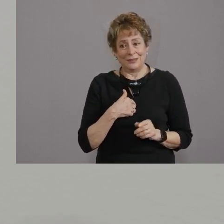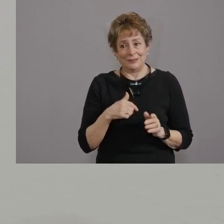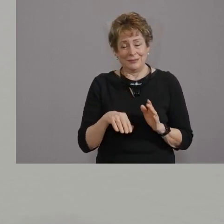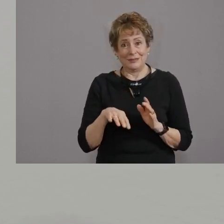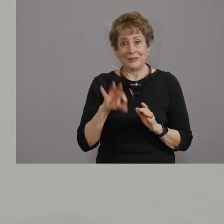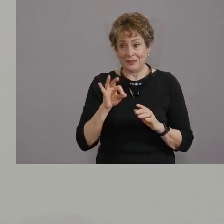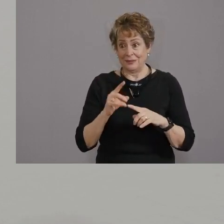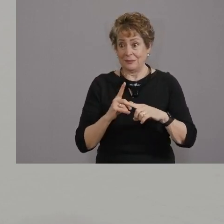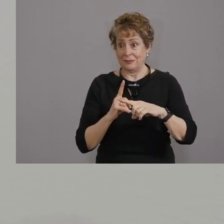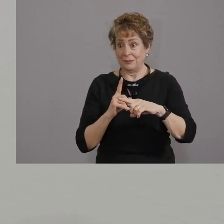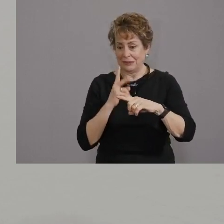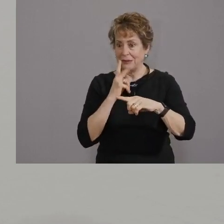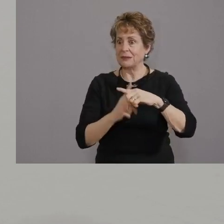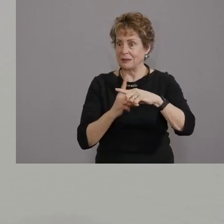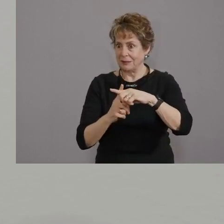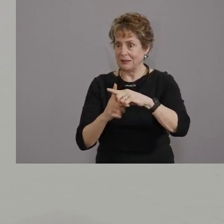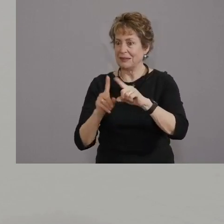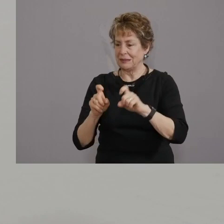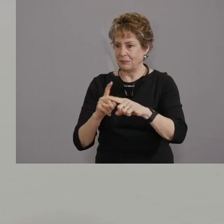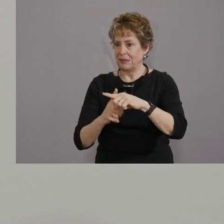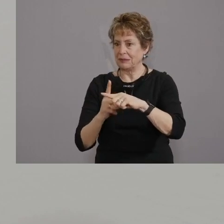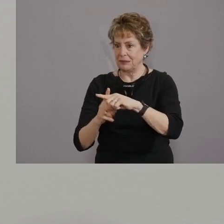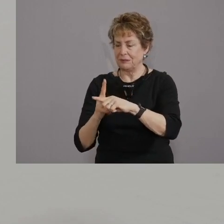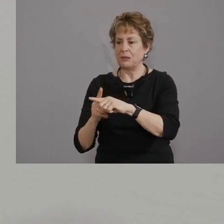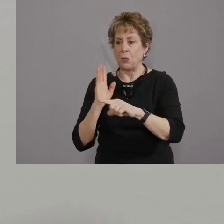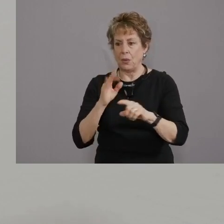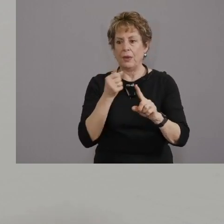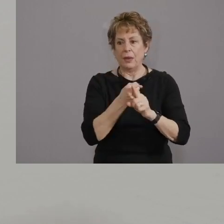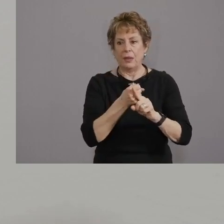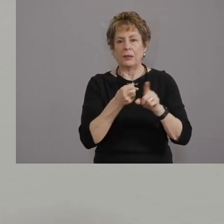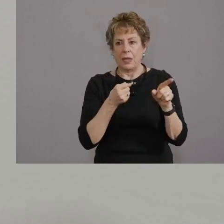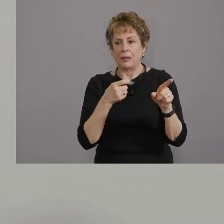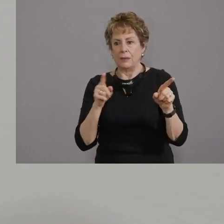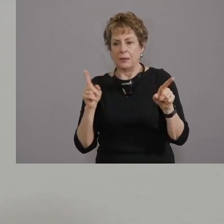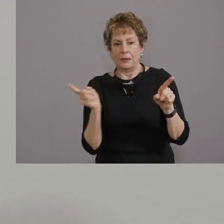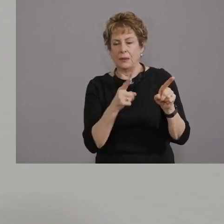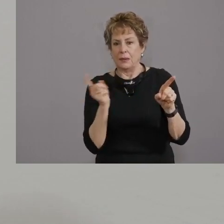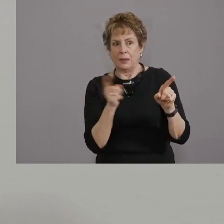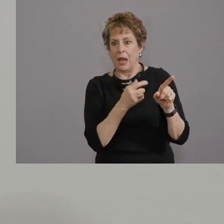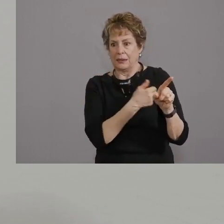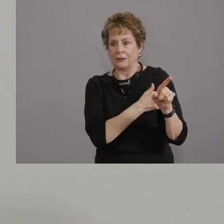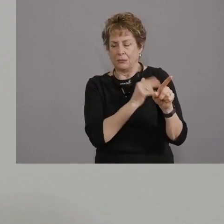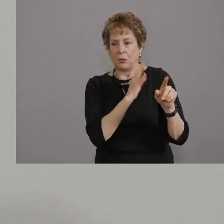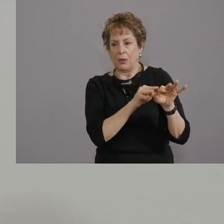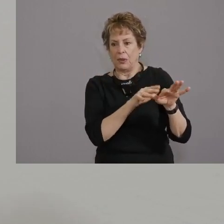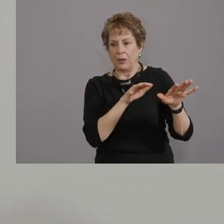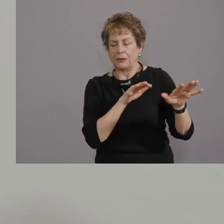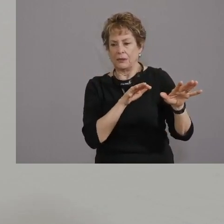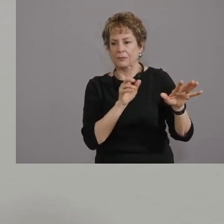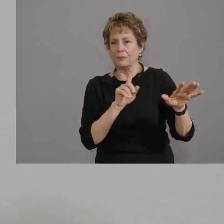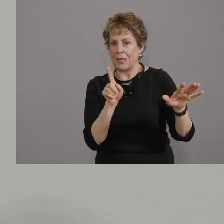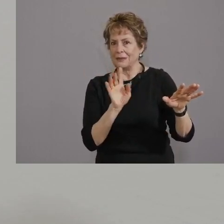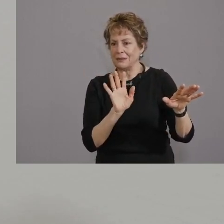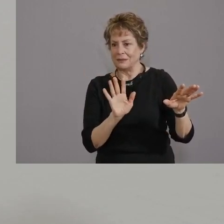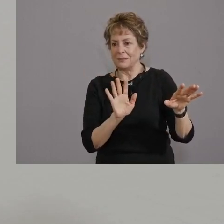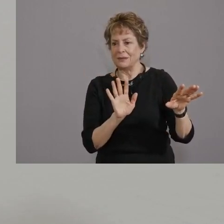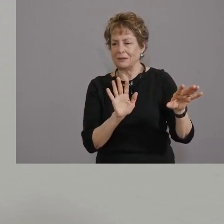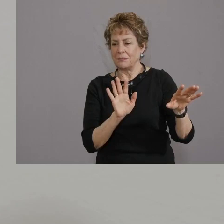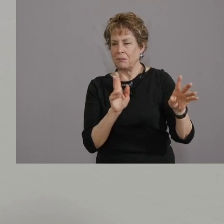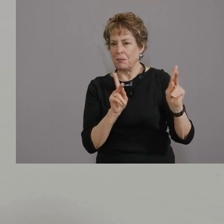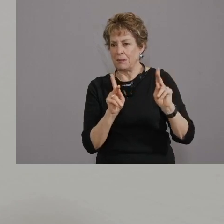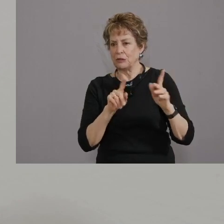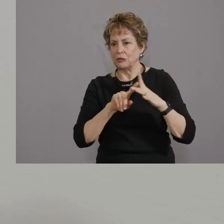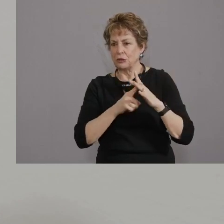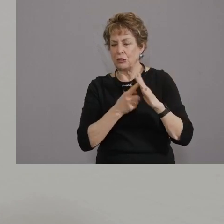would be about the time that we would start seeing hospitalizations from that peak back on the 3rd, 4th, and 5th. So we're going to continue to